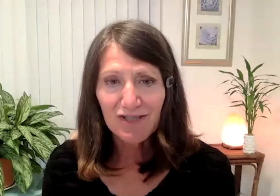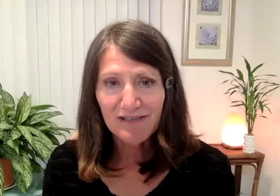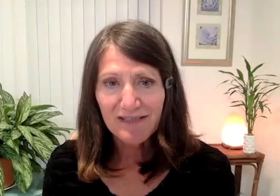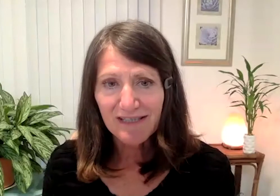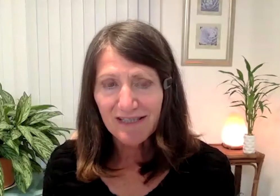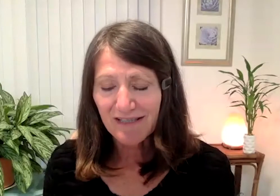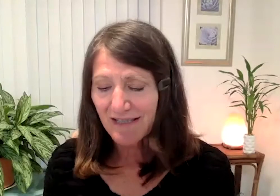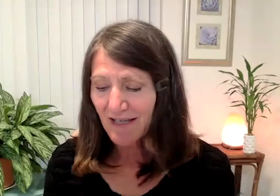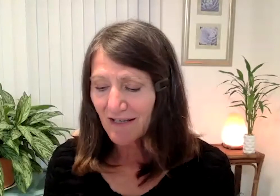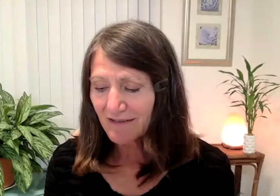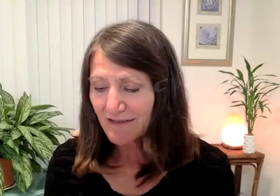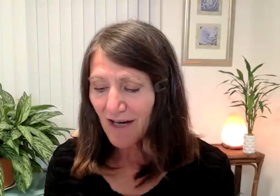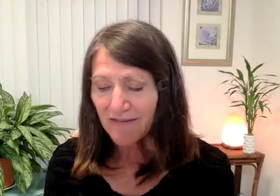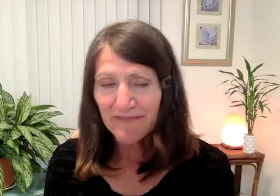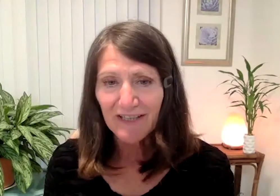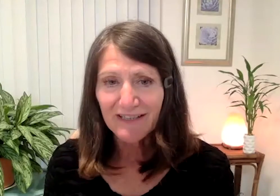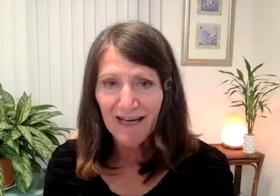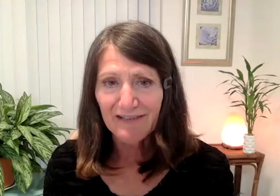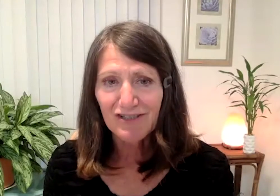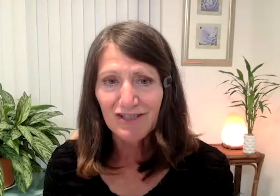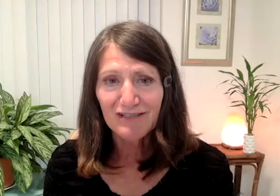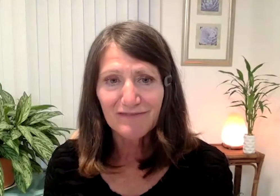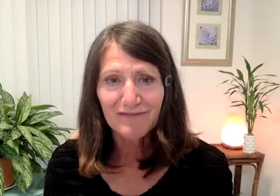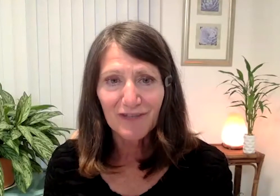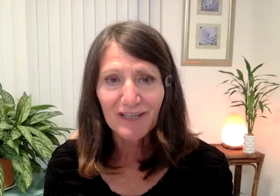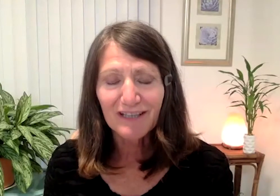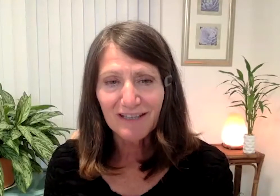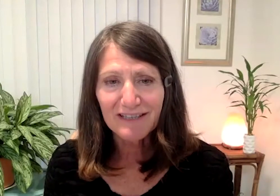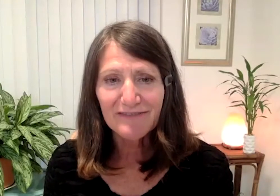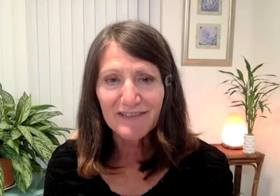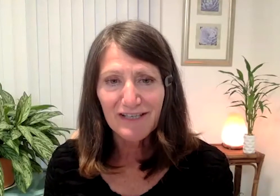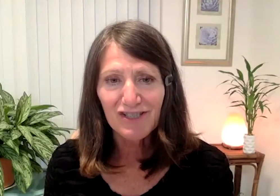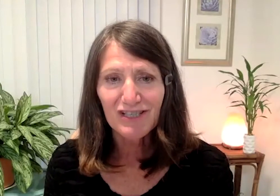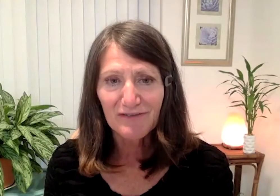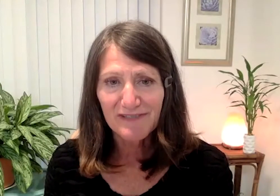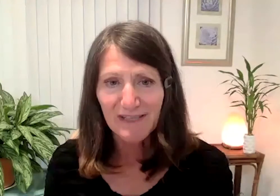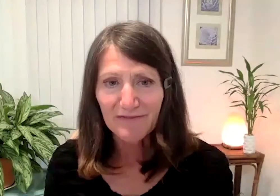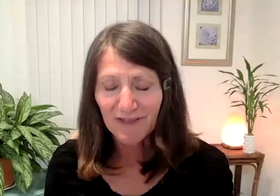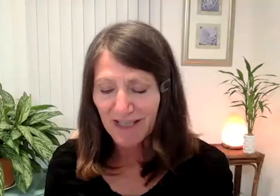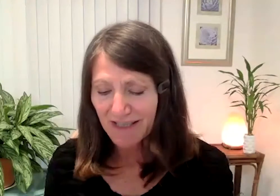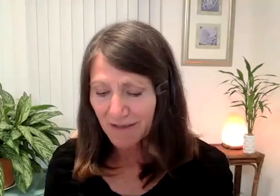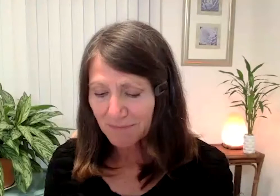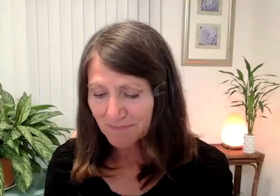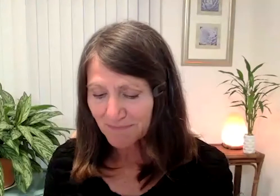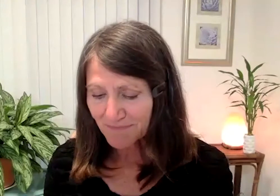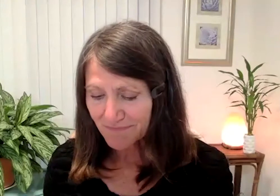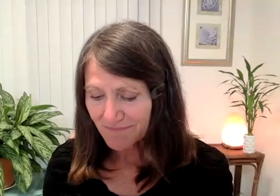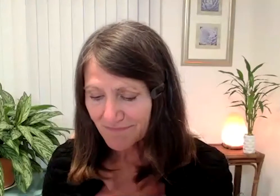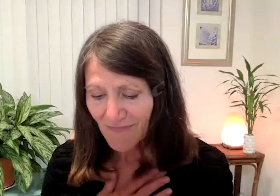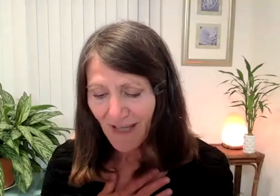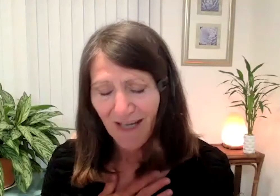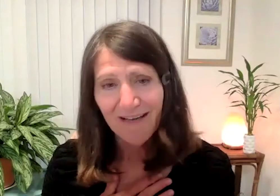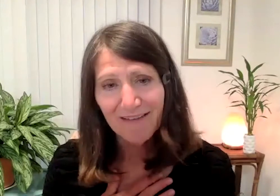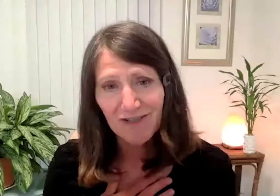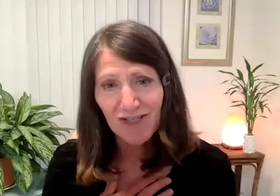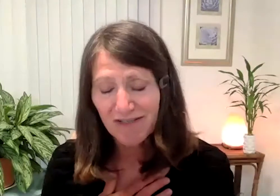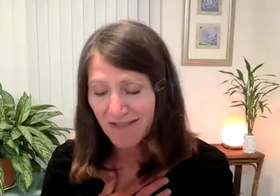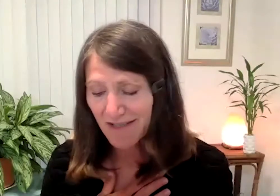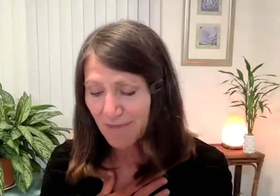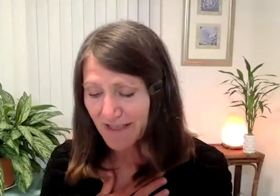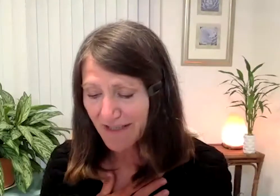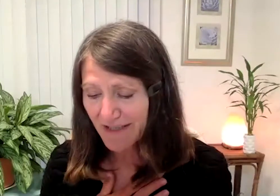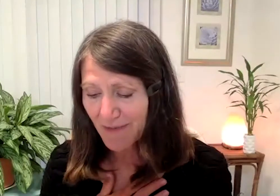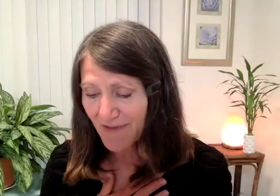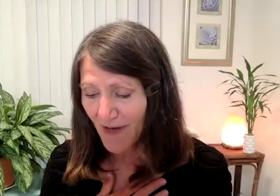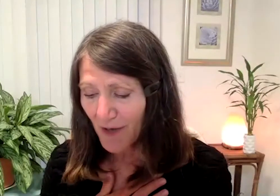say that justice is love in action for the alleviation of suffering, and that